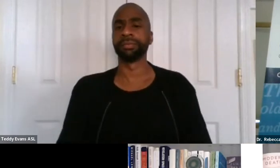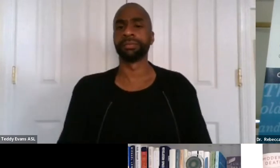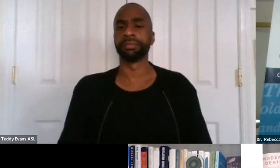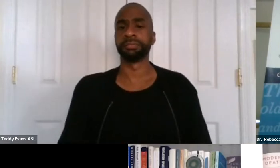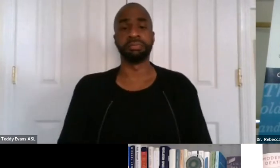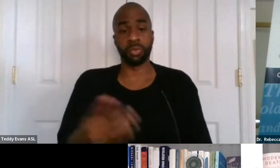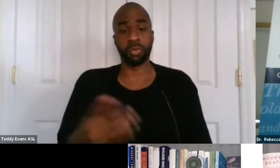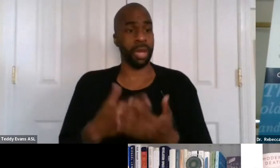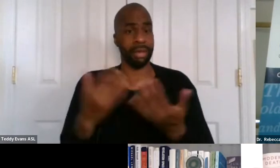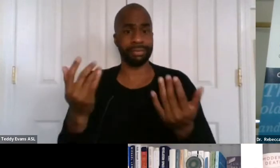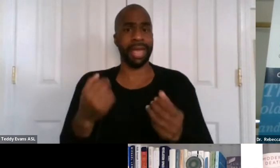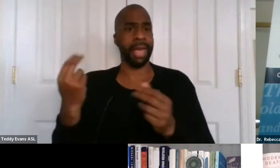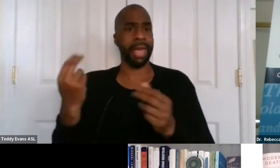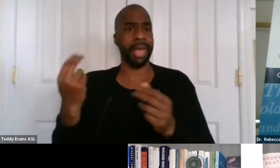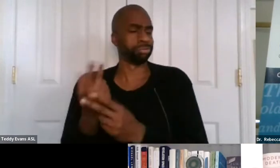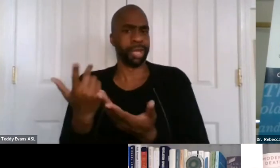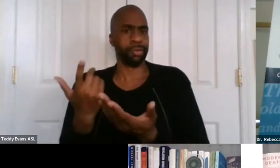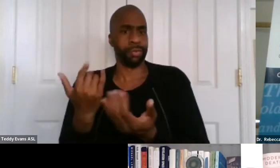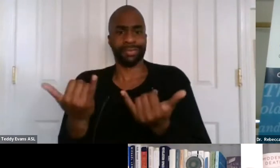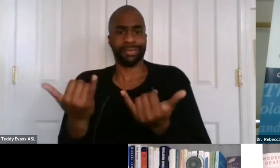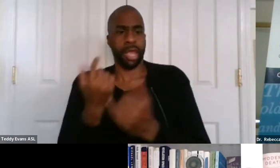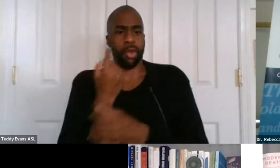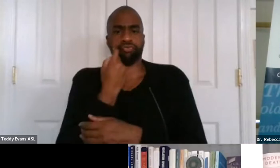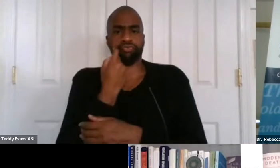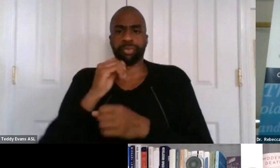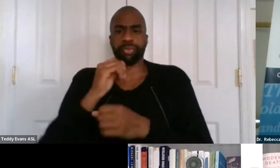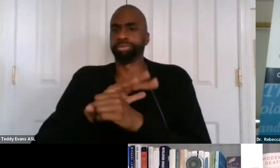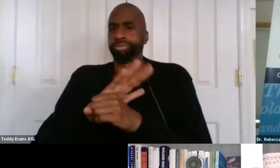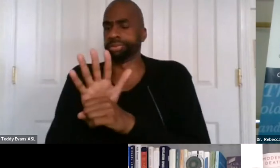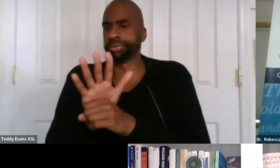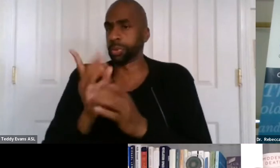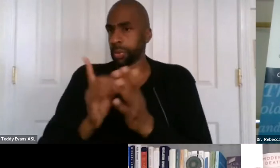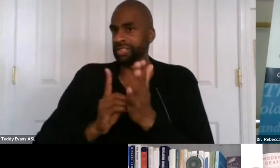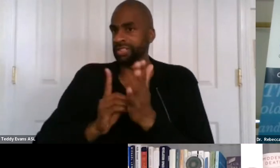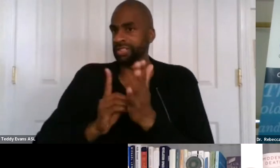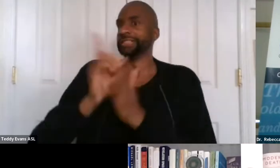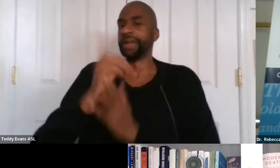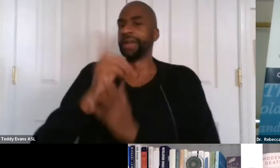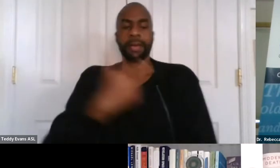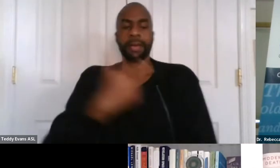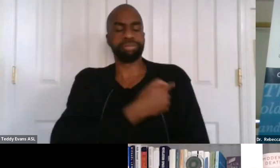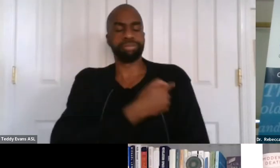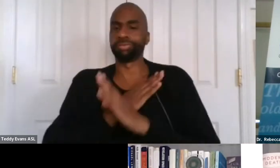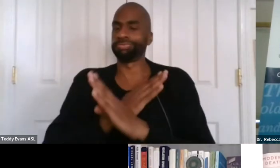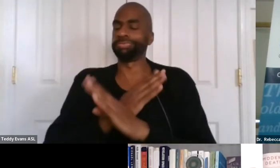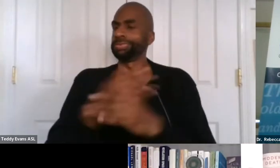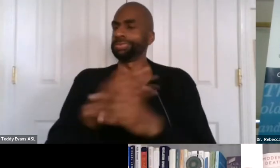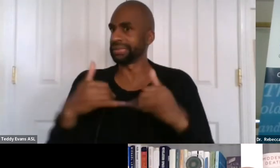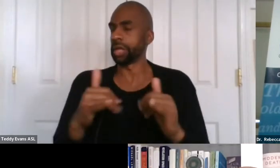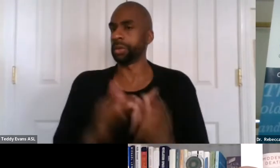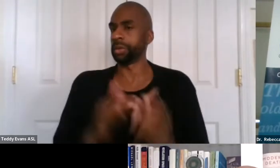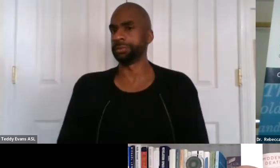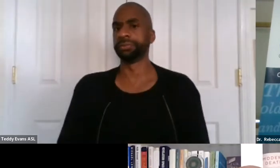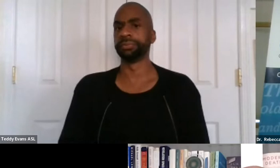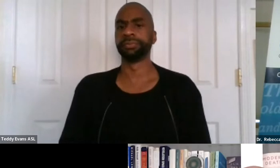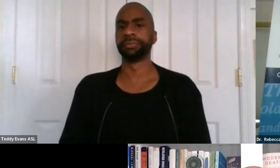were able to develop life-saving vaccines, the sort of which we've never seen before, in therapeutics, etc. In my